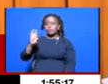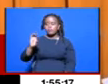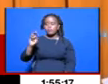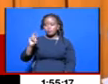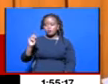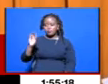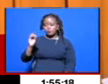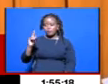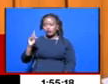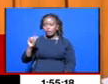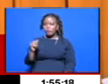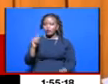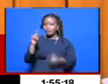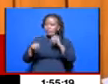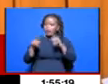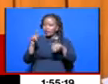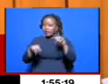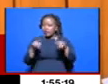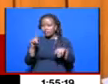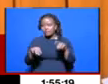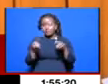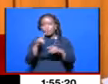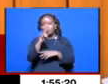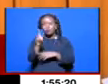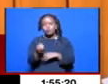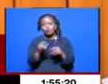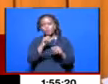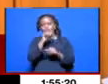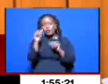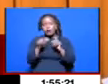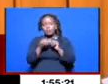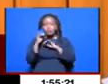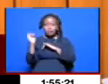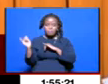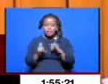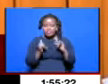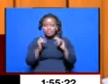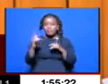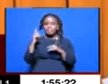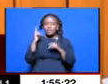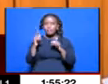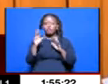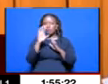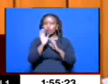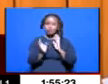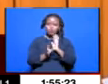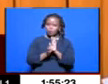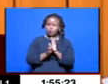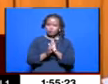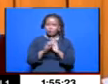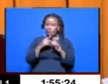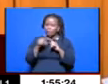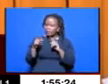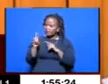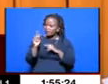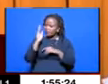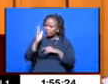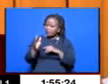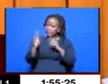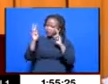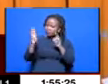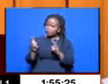the question of the basic structure of the Constitution, although that was not really a direct issue, and